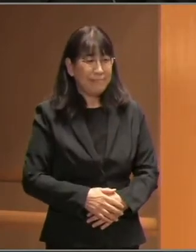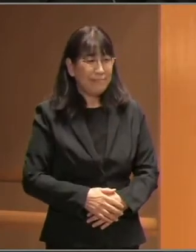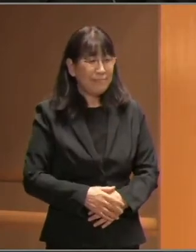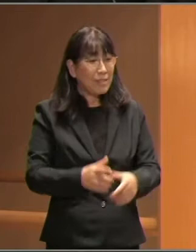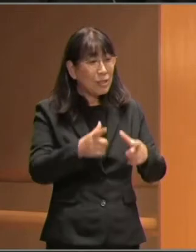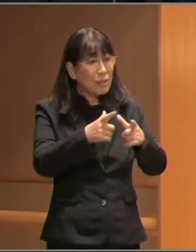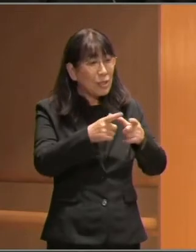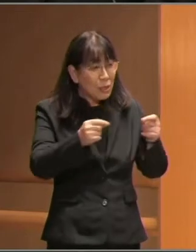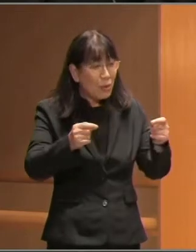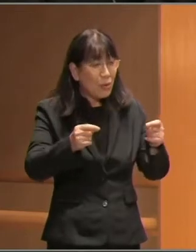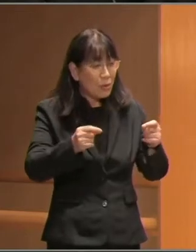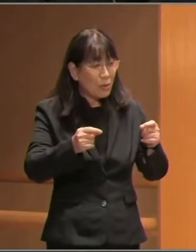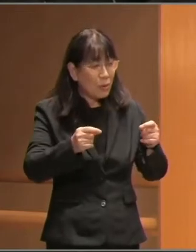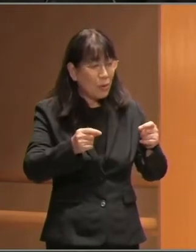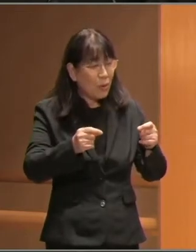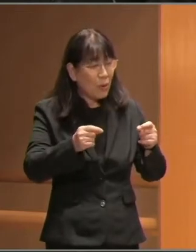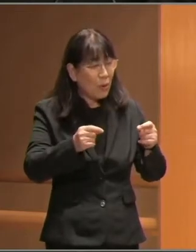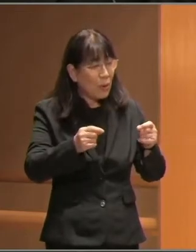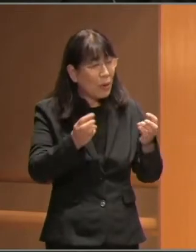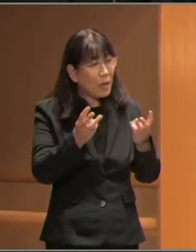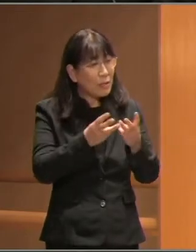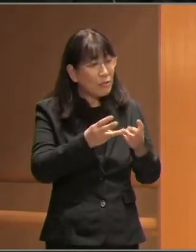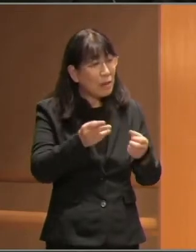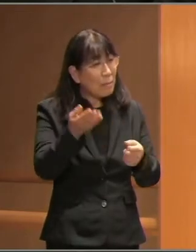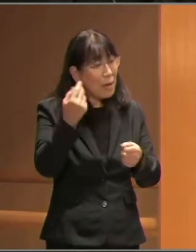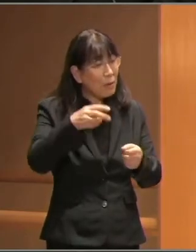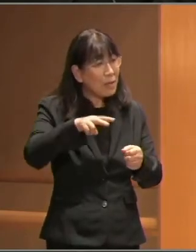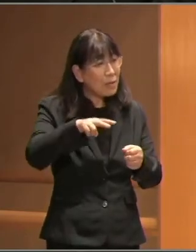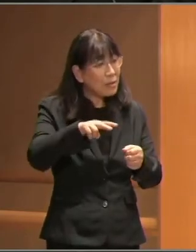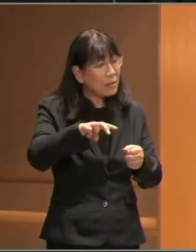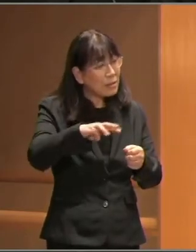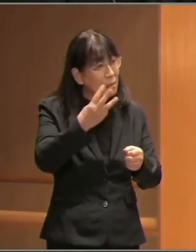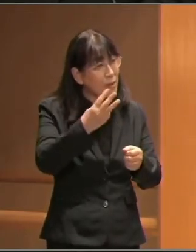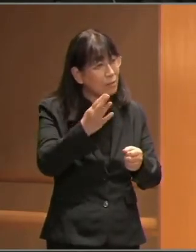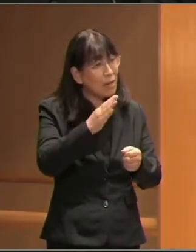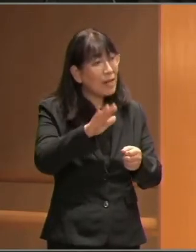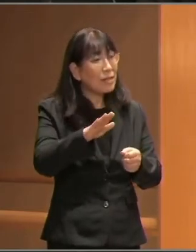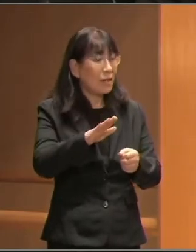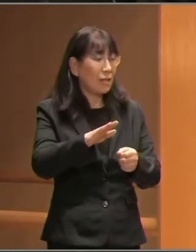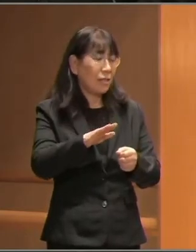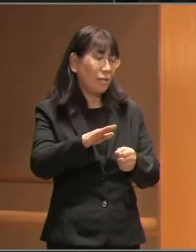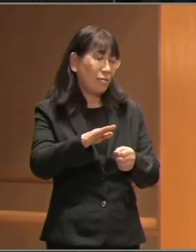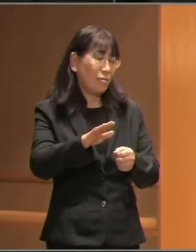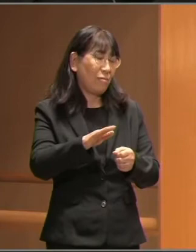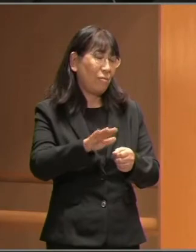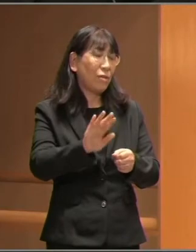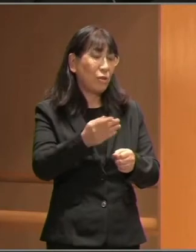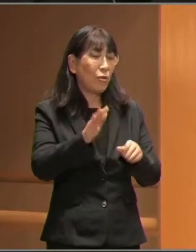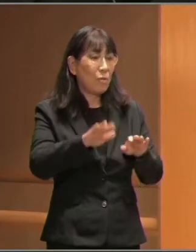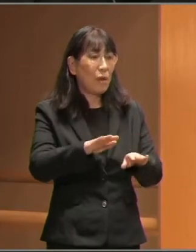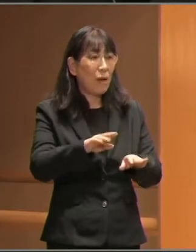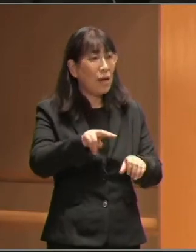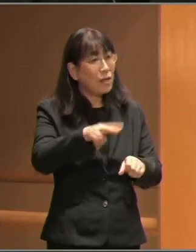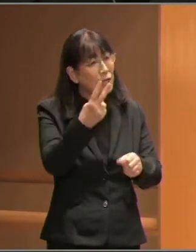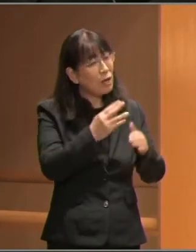enjoyed everywhere in the world. But Japanese paper making mills were nearly